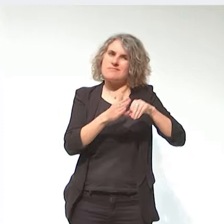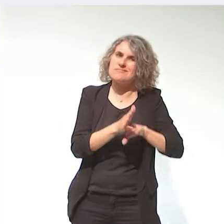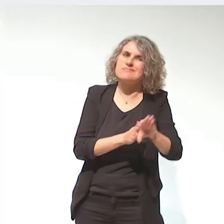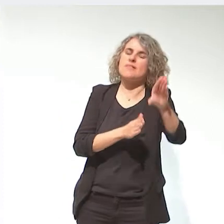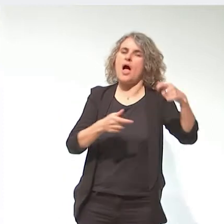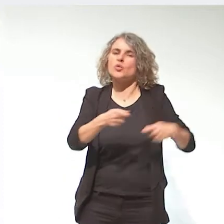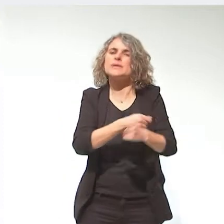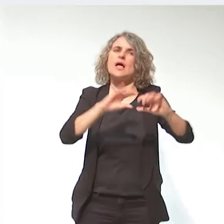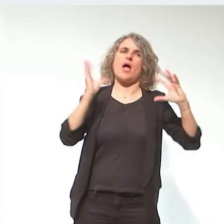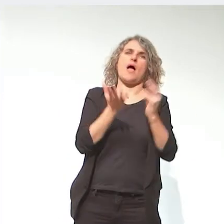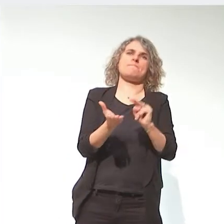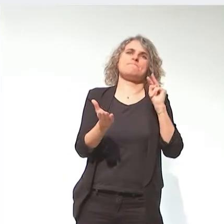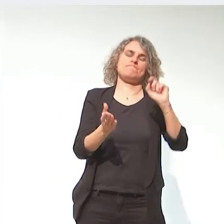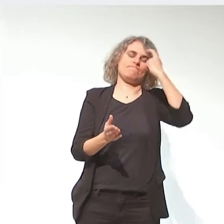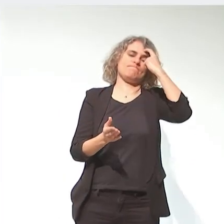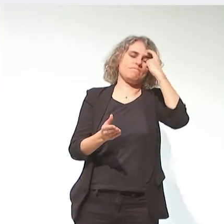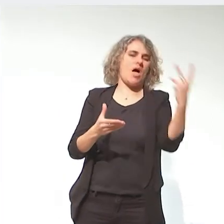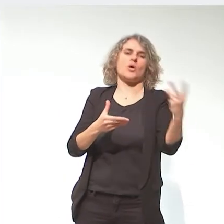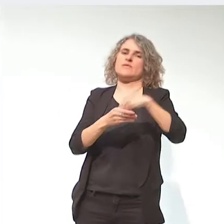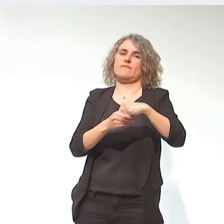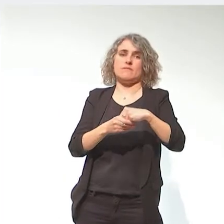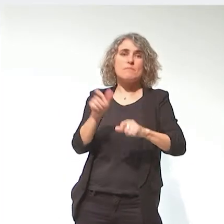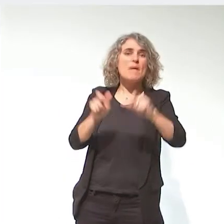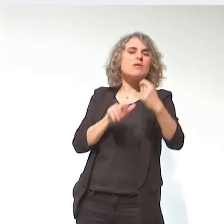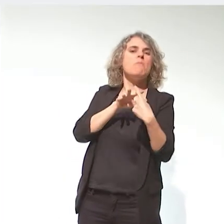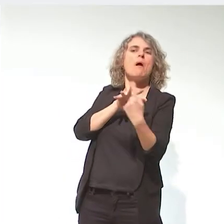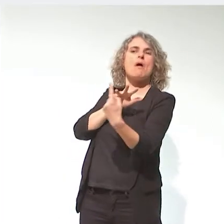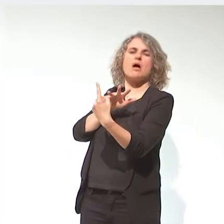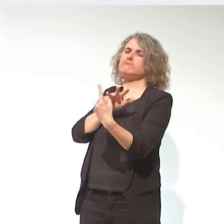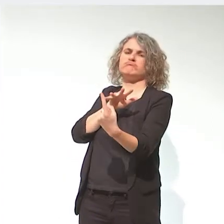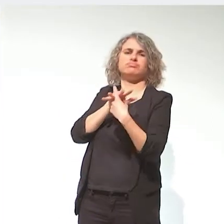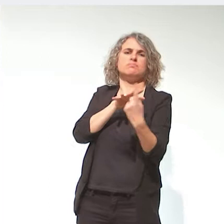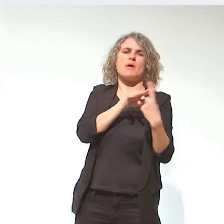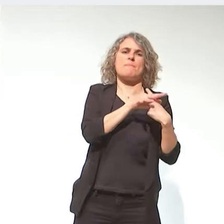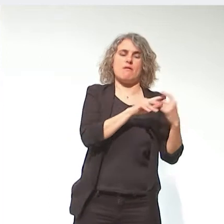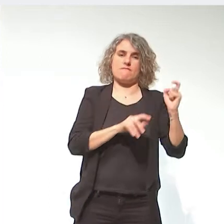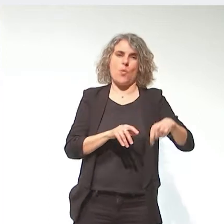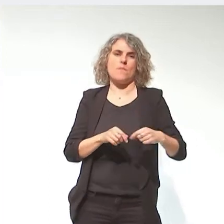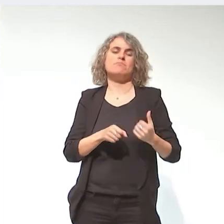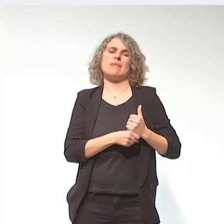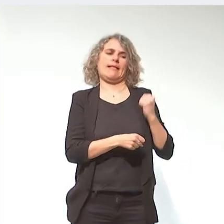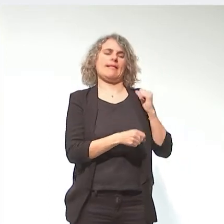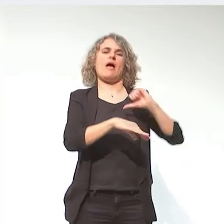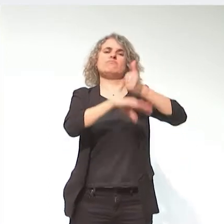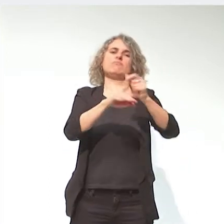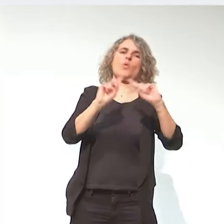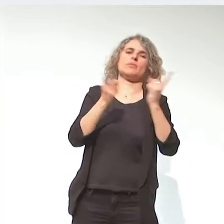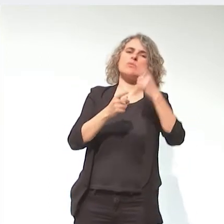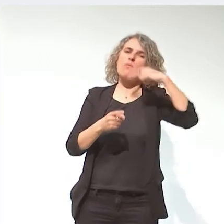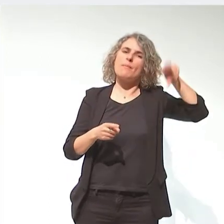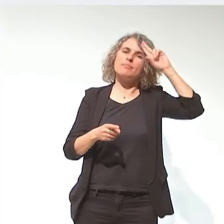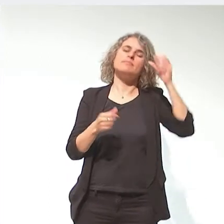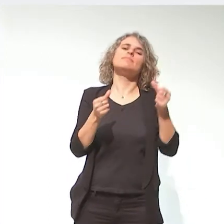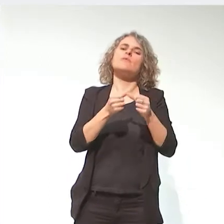behind. To achieve these goals, 1 year ago, the Commission adopted a new disability rights